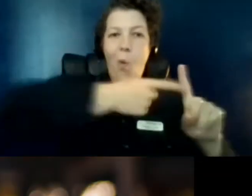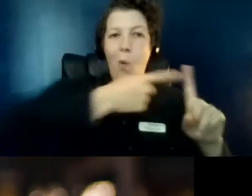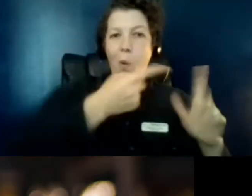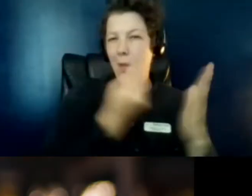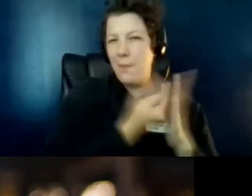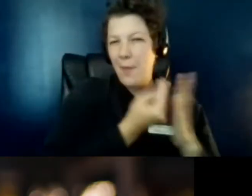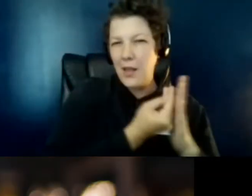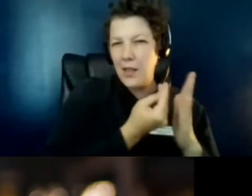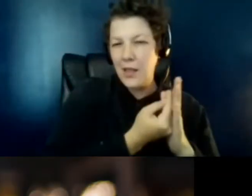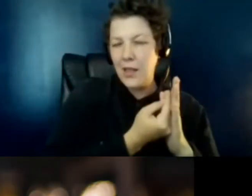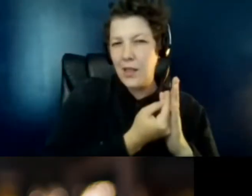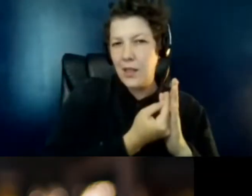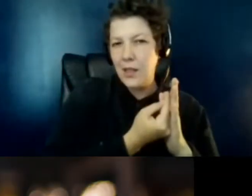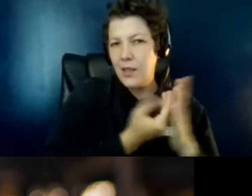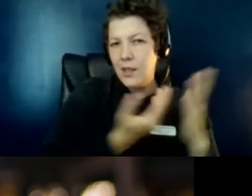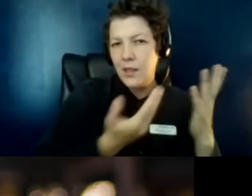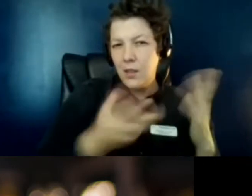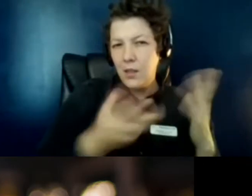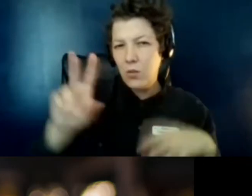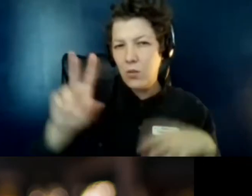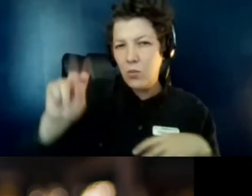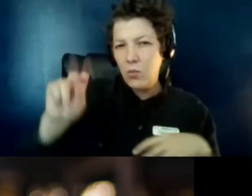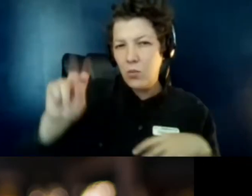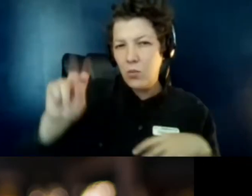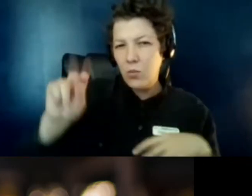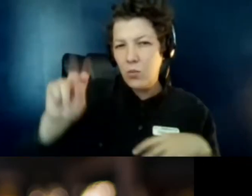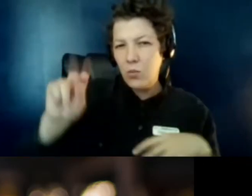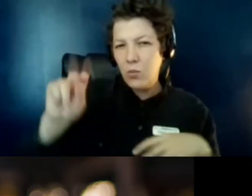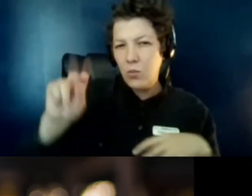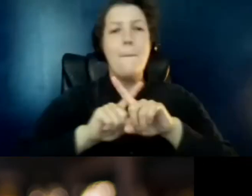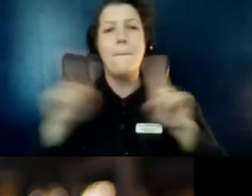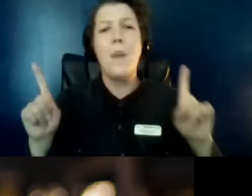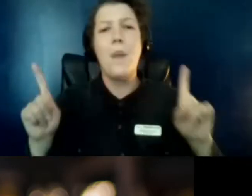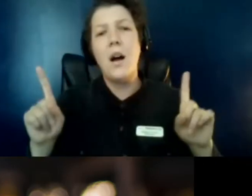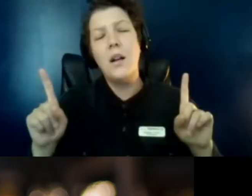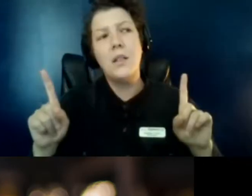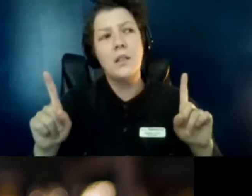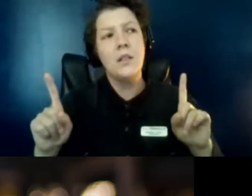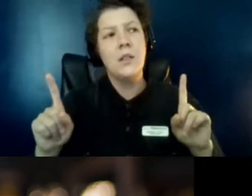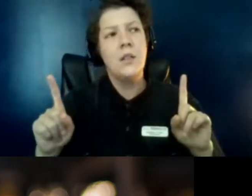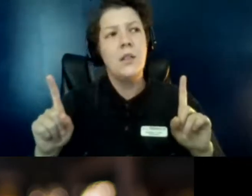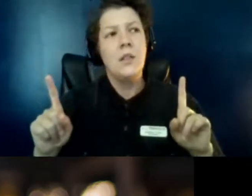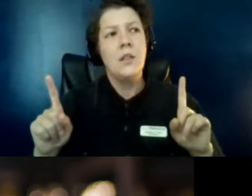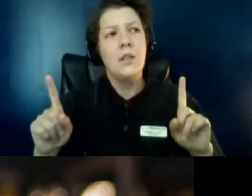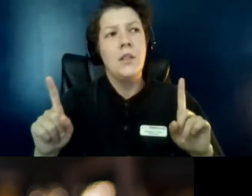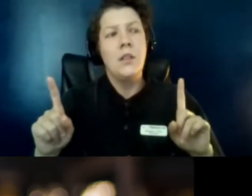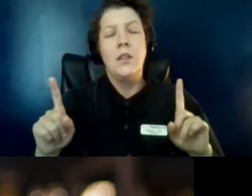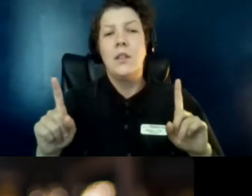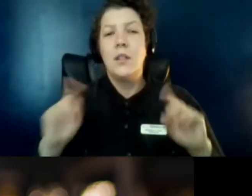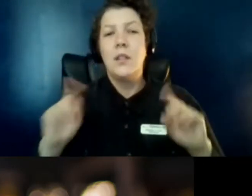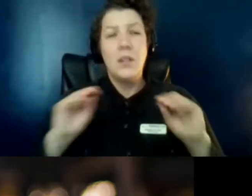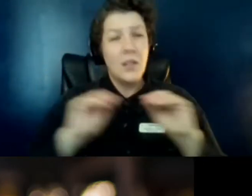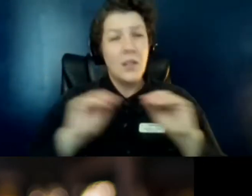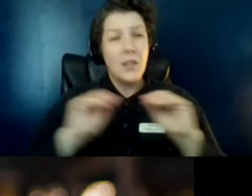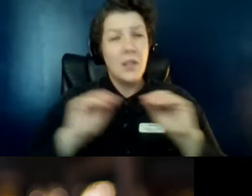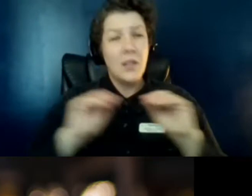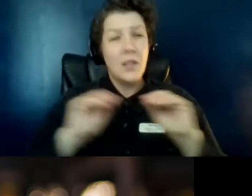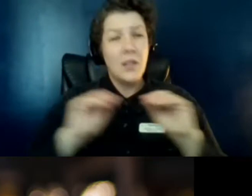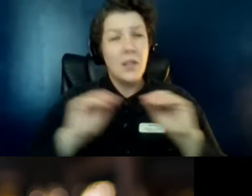we want to make it clear that designing for everyone is not an act of